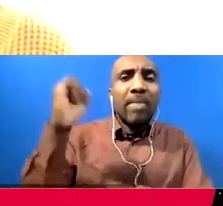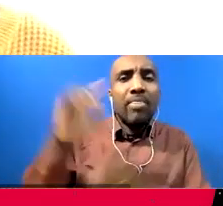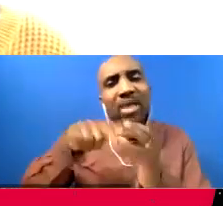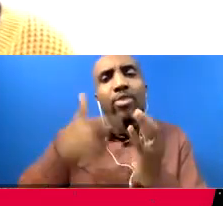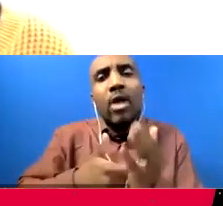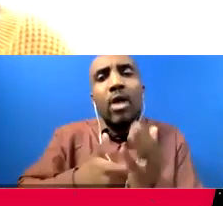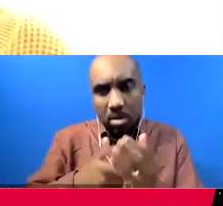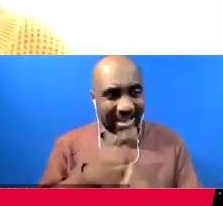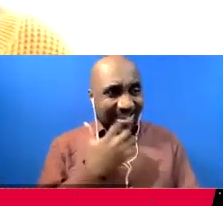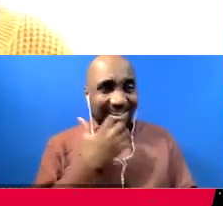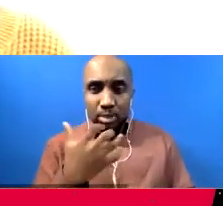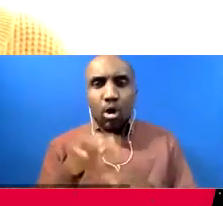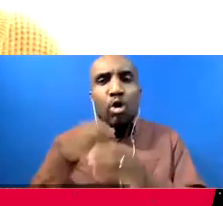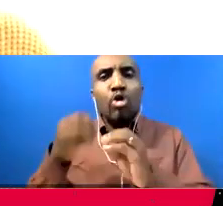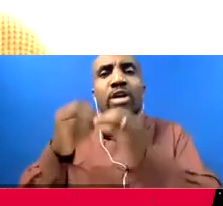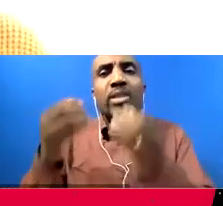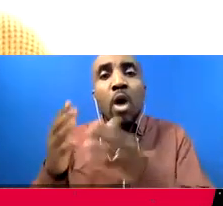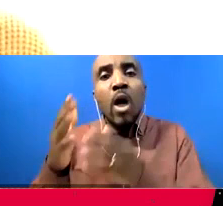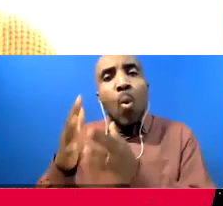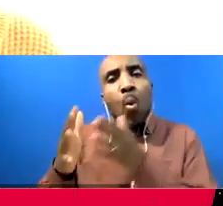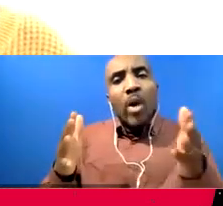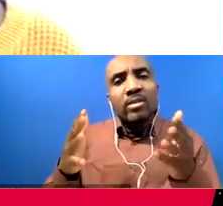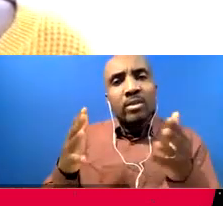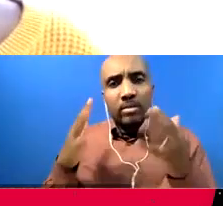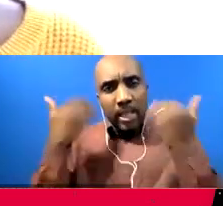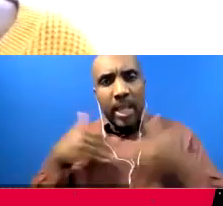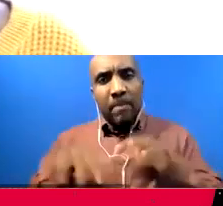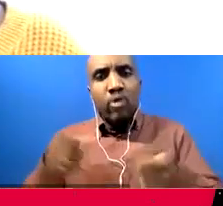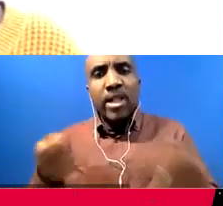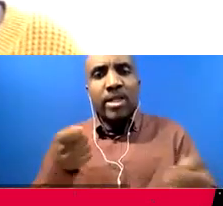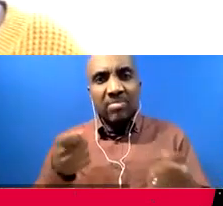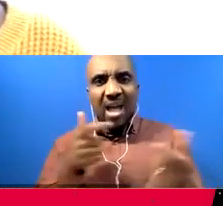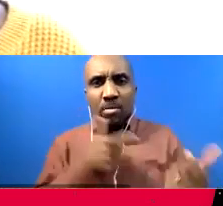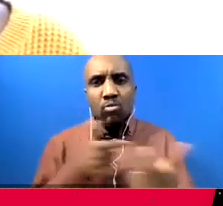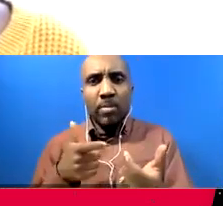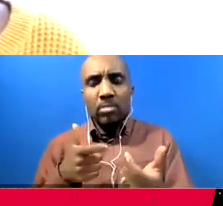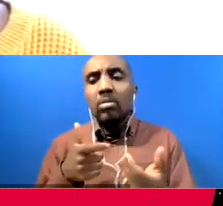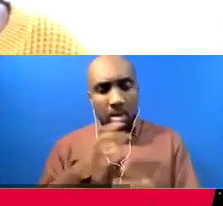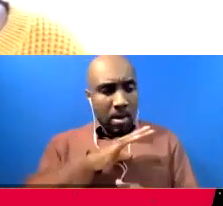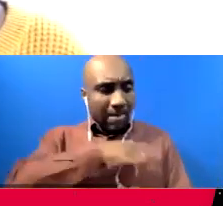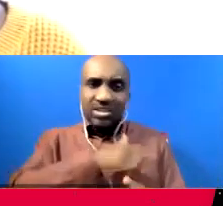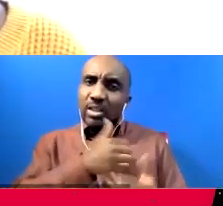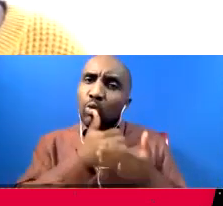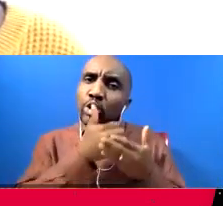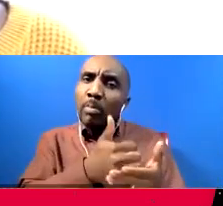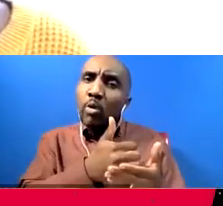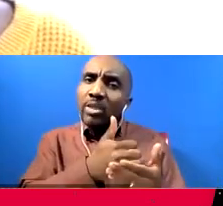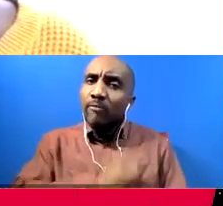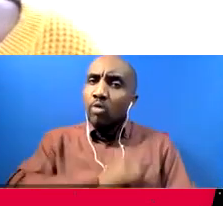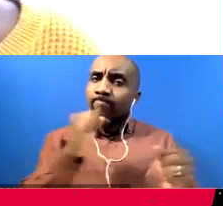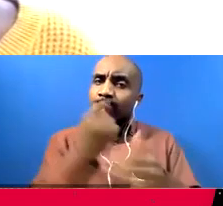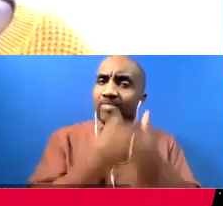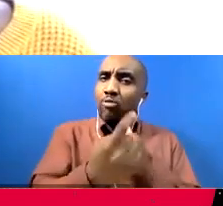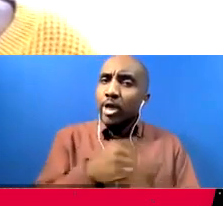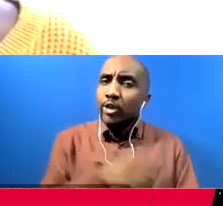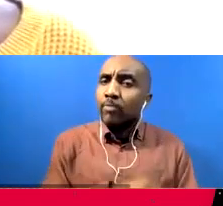by Western imperialism and is maintained by Western firepower. We support the Palestinians' just struggle for liberation 100%. We